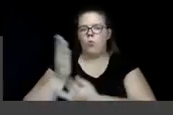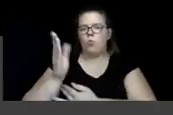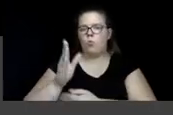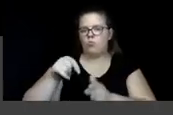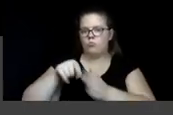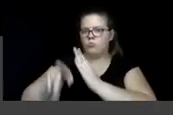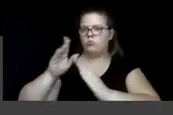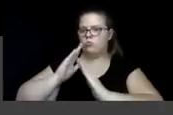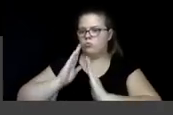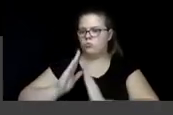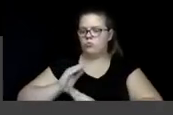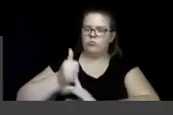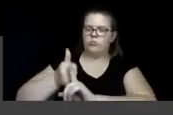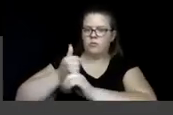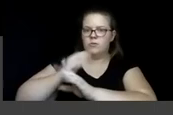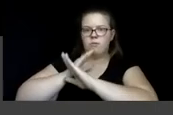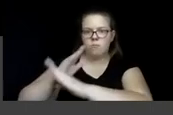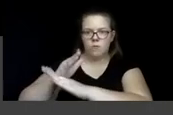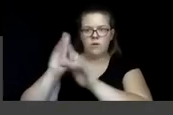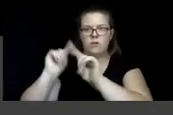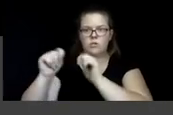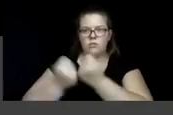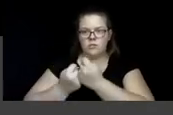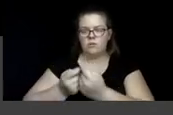and then we would provide outreach to that person.